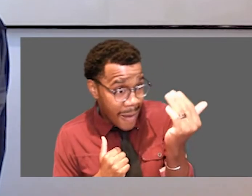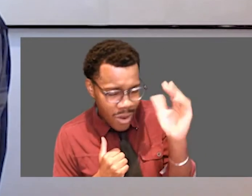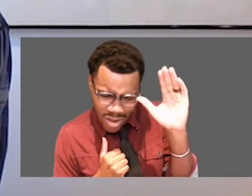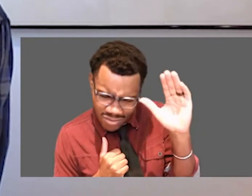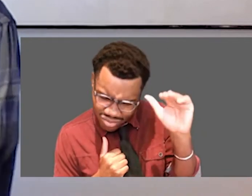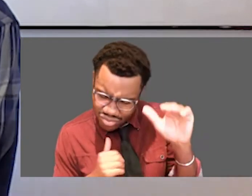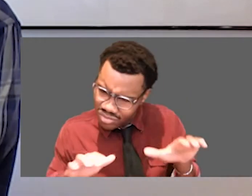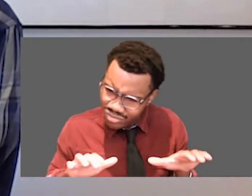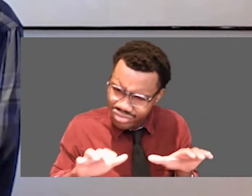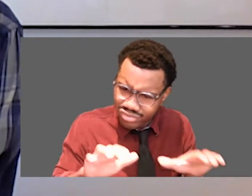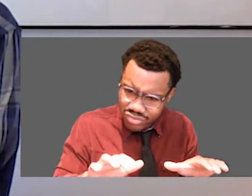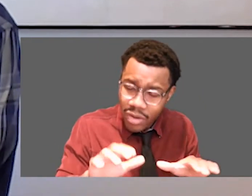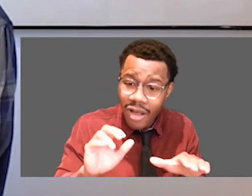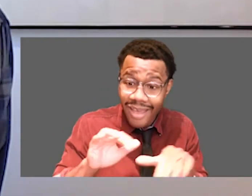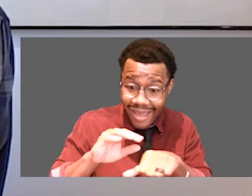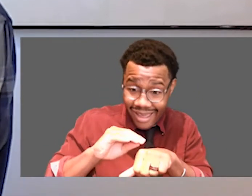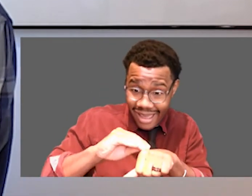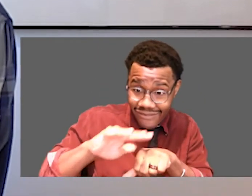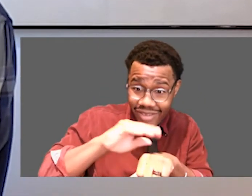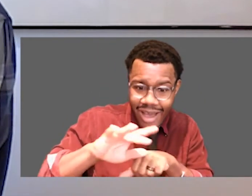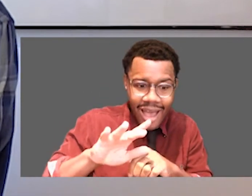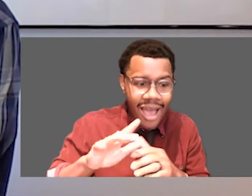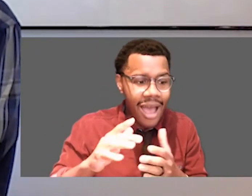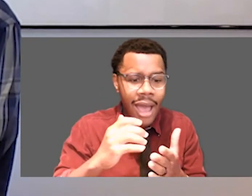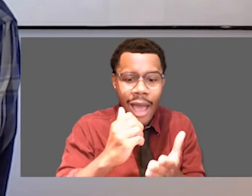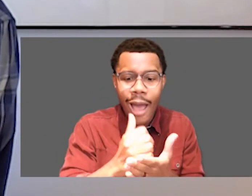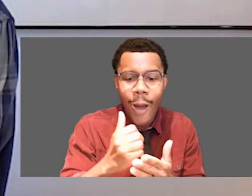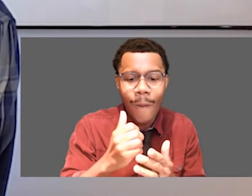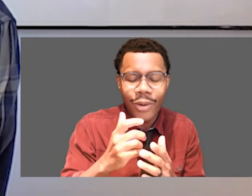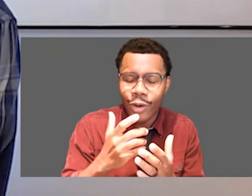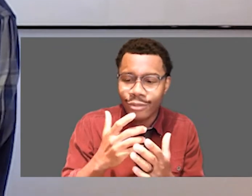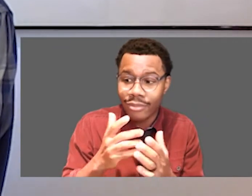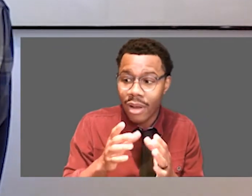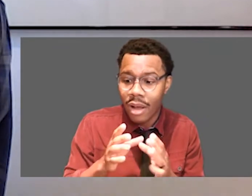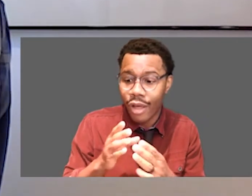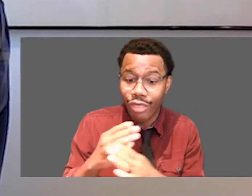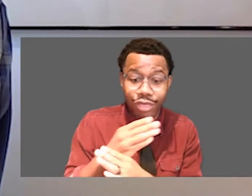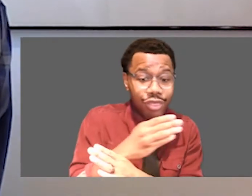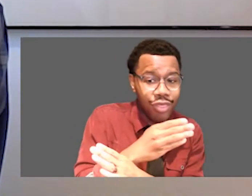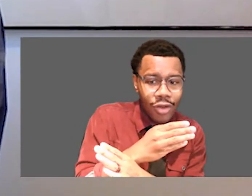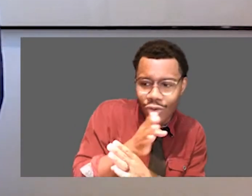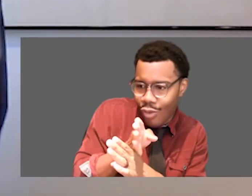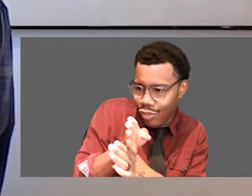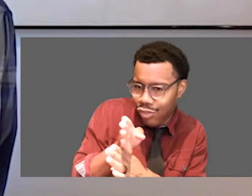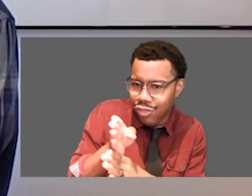possibly send me on a much different trajectory in my troubled life. one that would see me as a psychiatrist